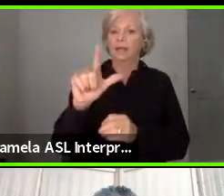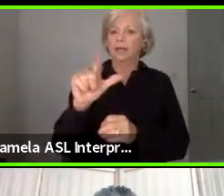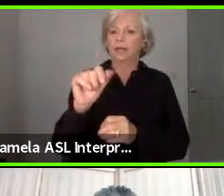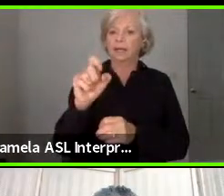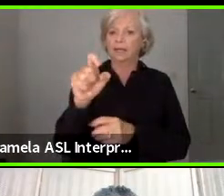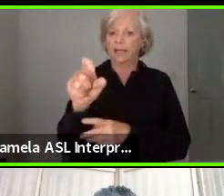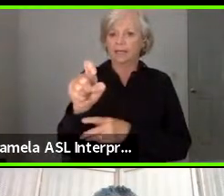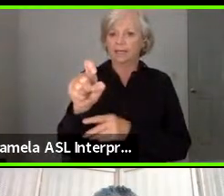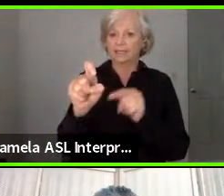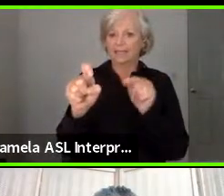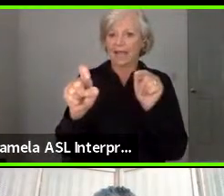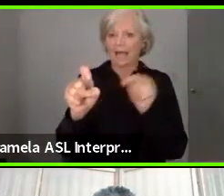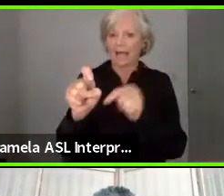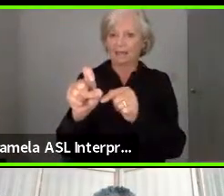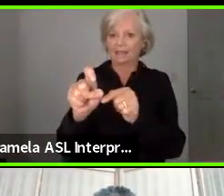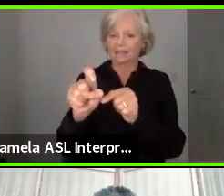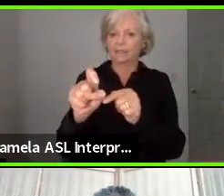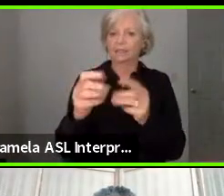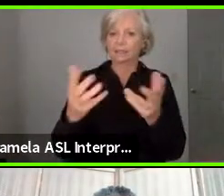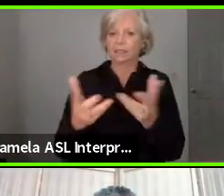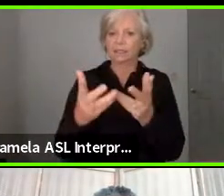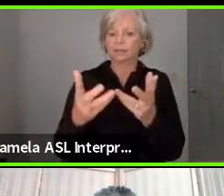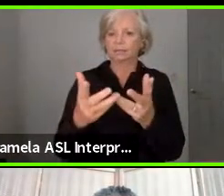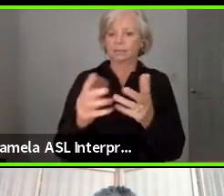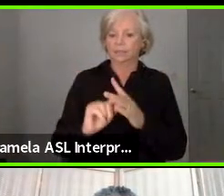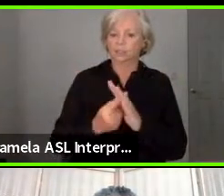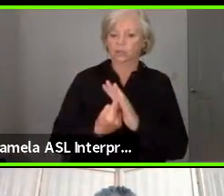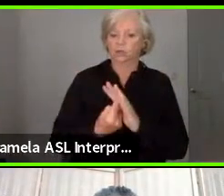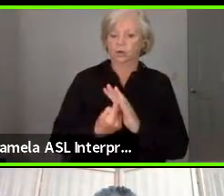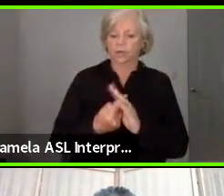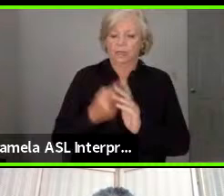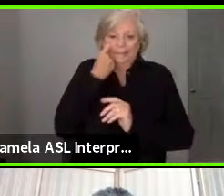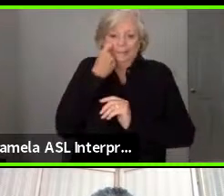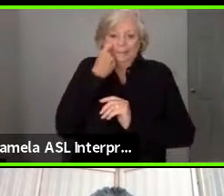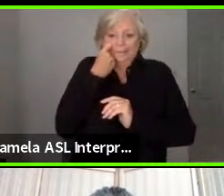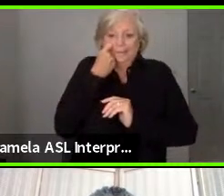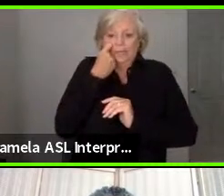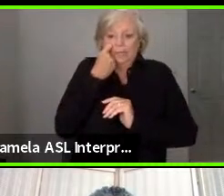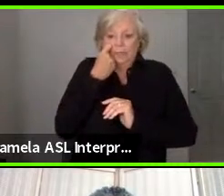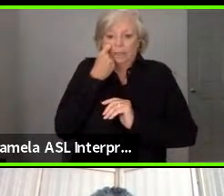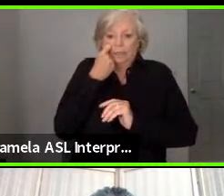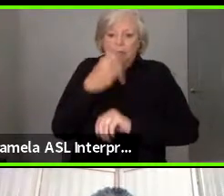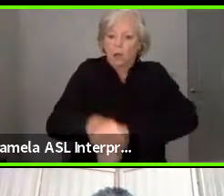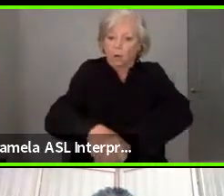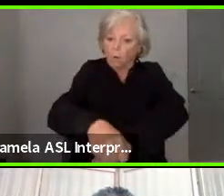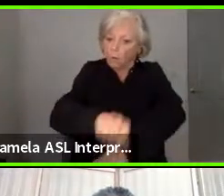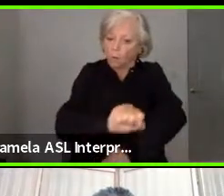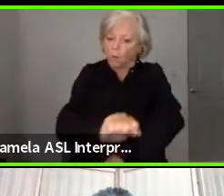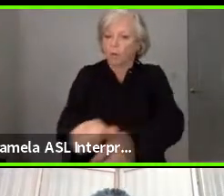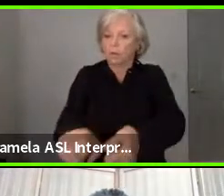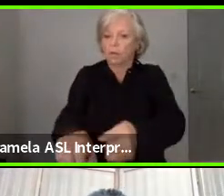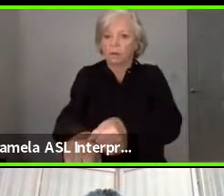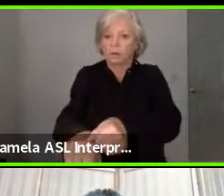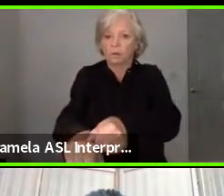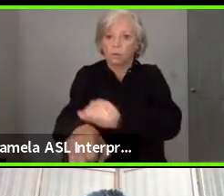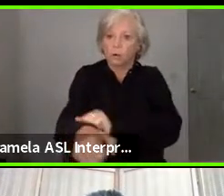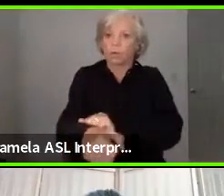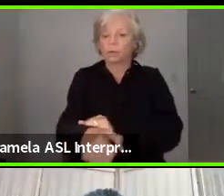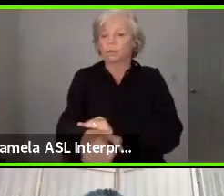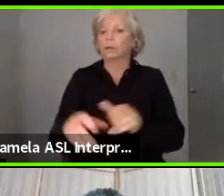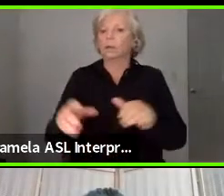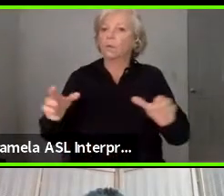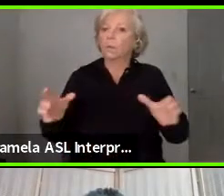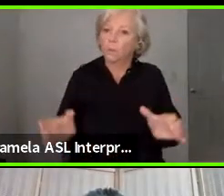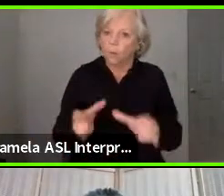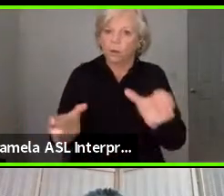Alex came in day one working. He's a hard worker. And I